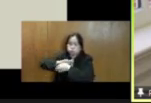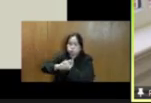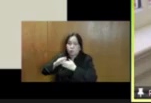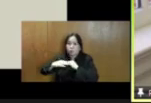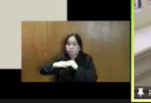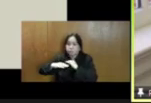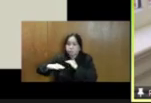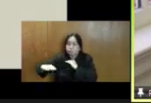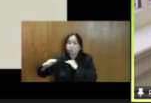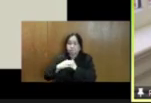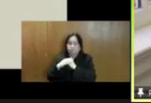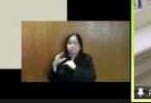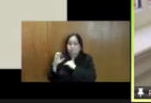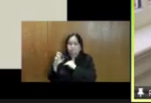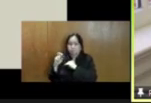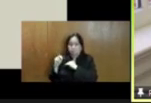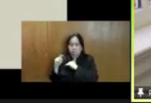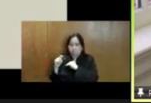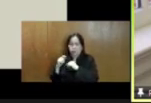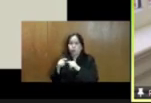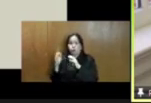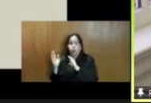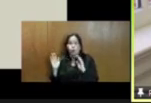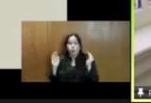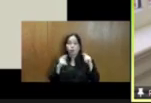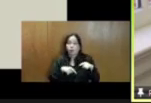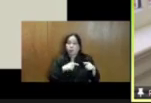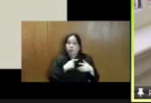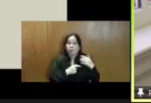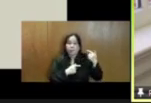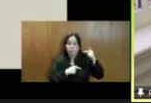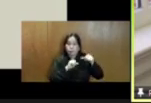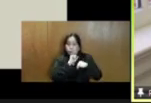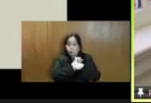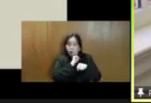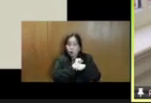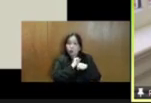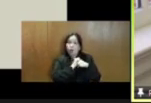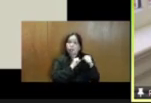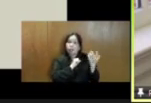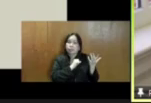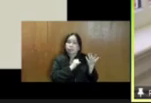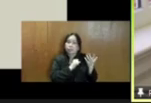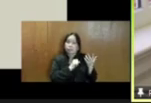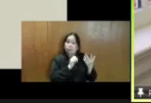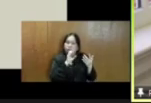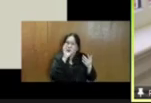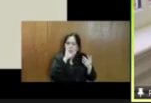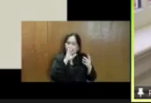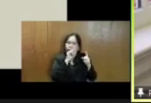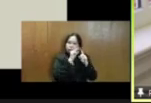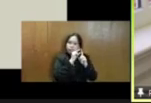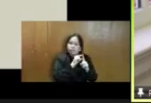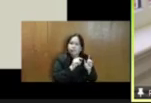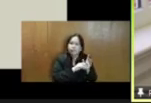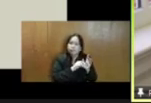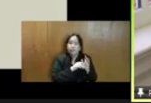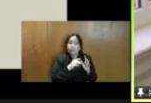All right. So we're going to define green jobs based on their job title, company name, and occupation. We're going to look for keywords like